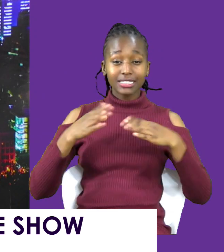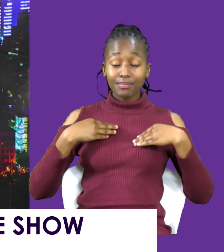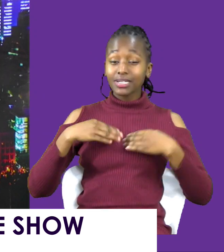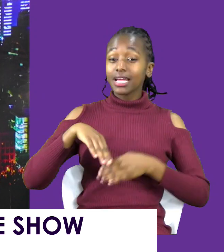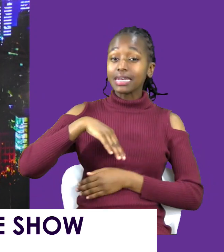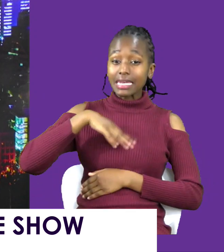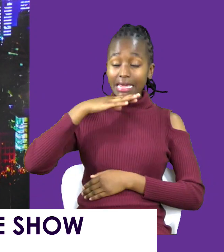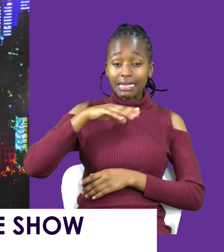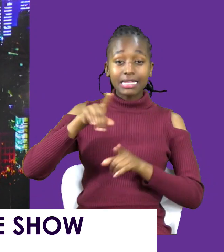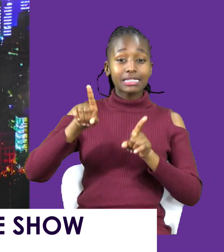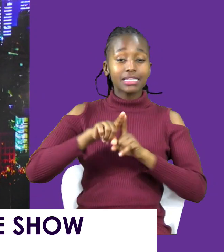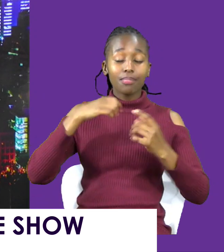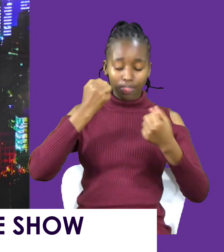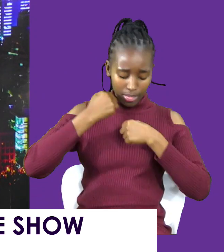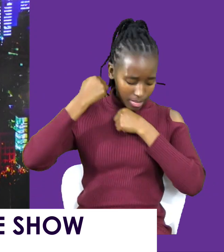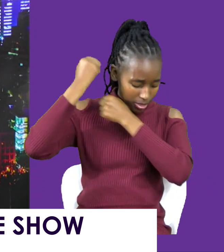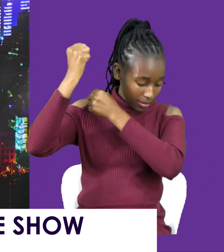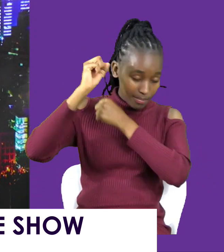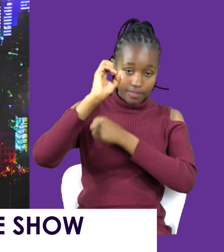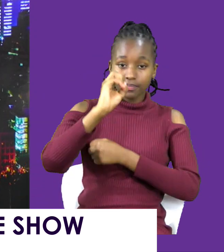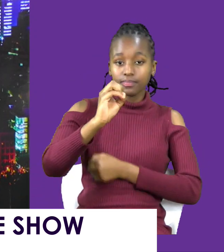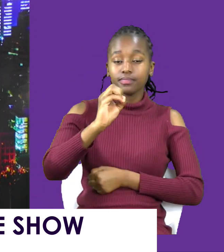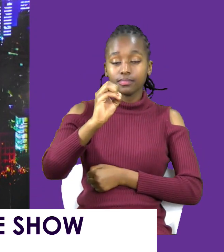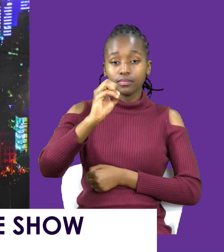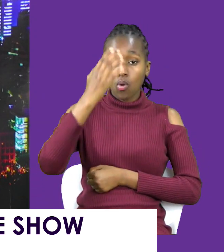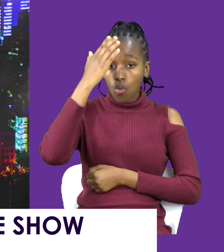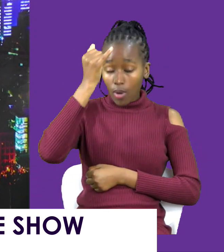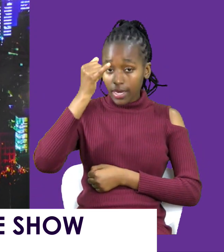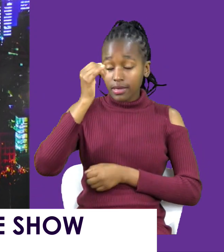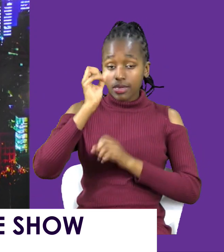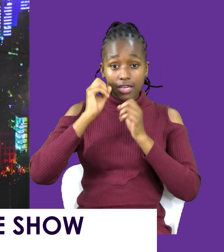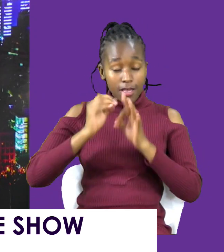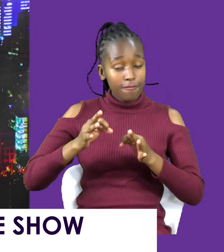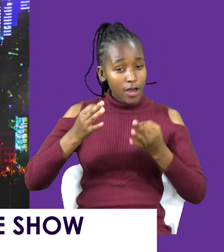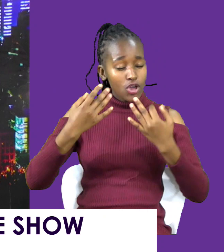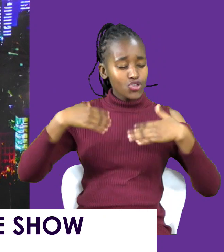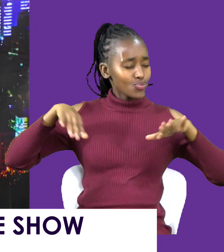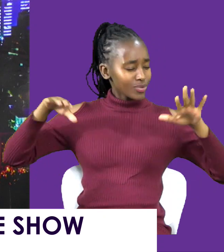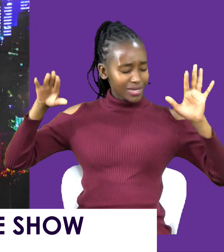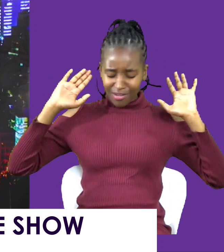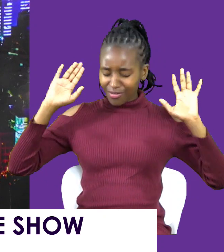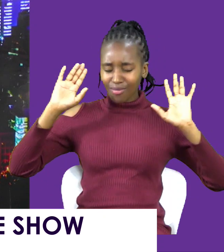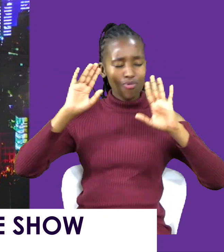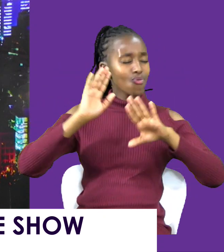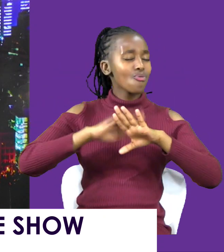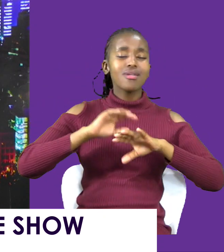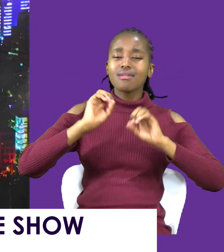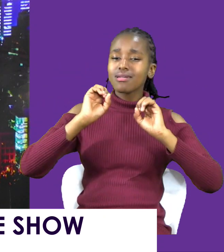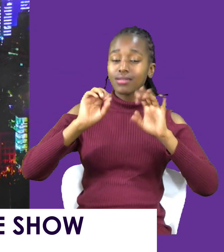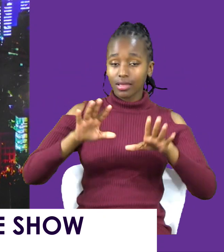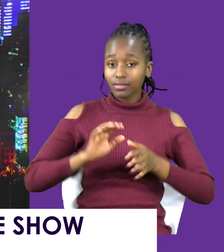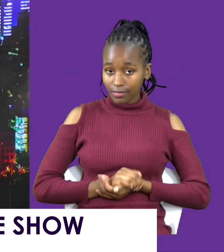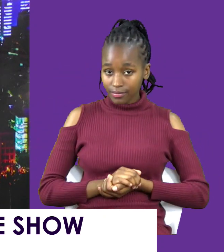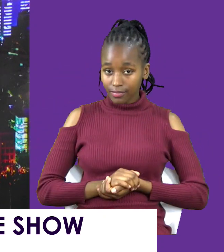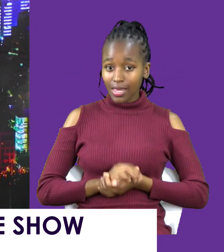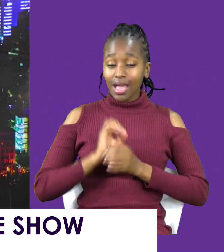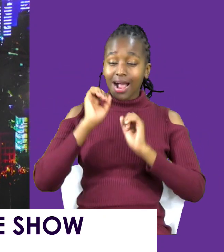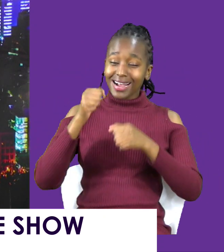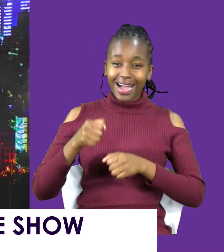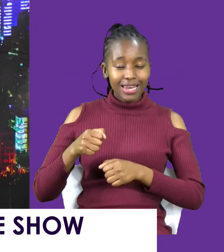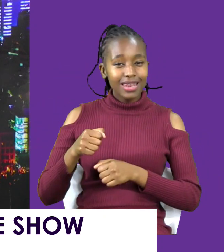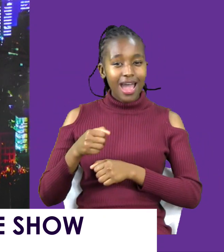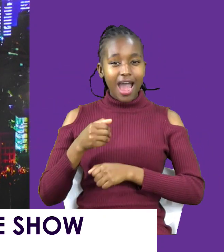live in depression. Do not give up before it is over. Do not lose the game. You may have received so many